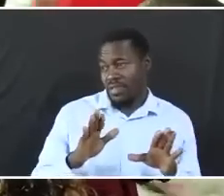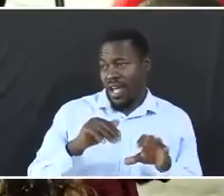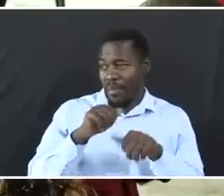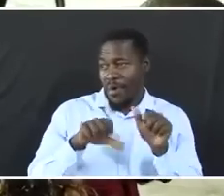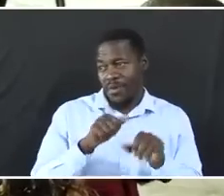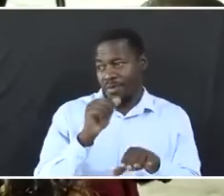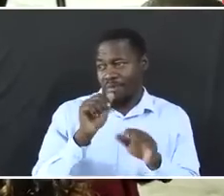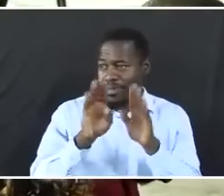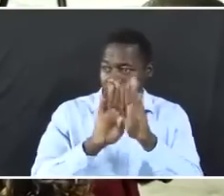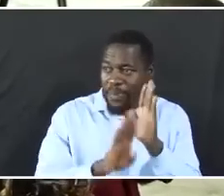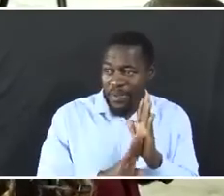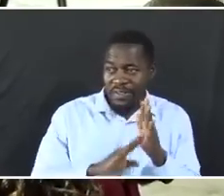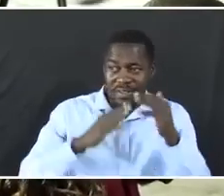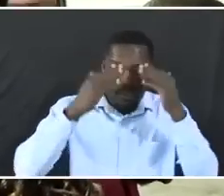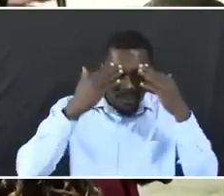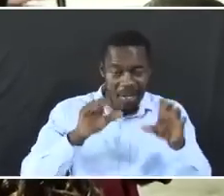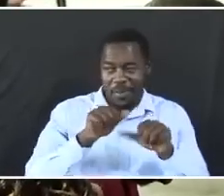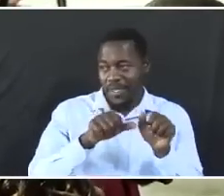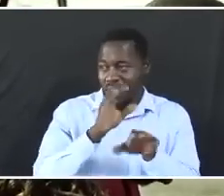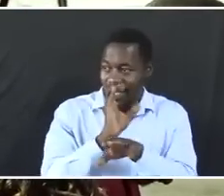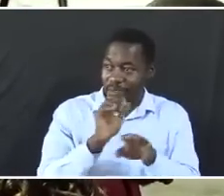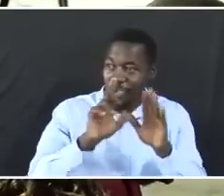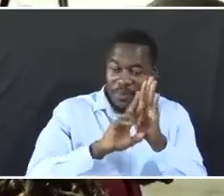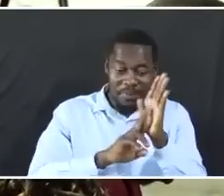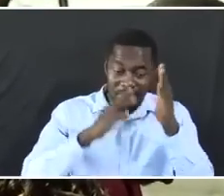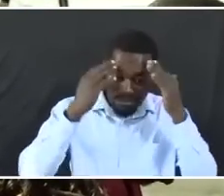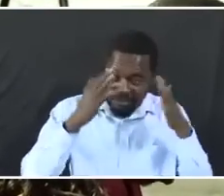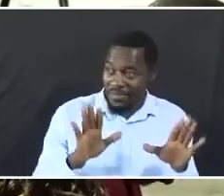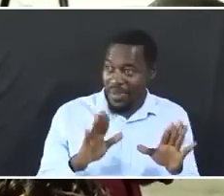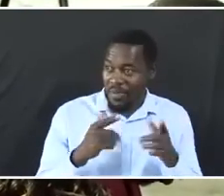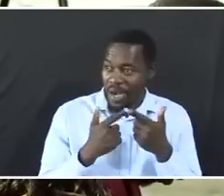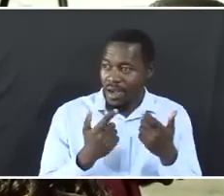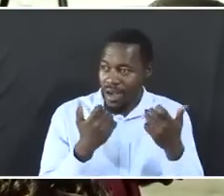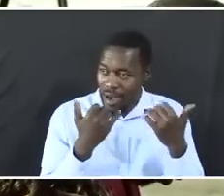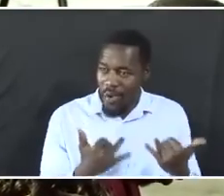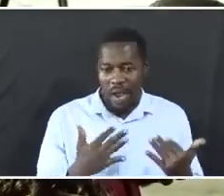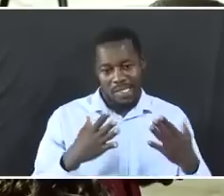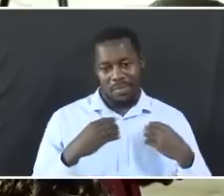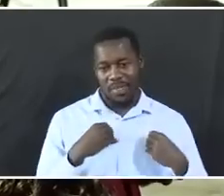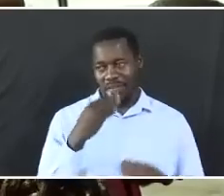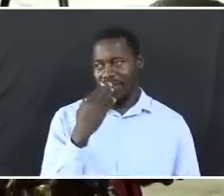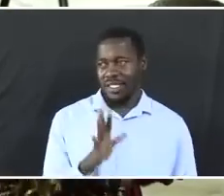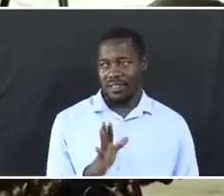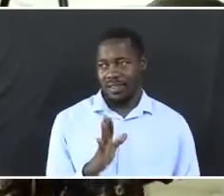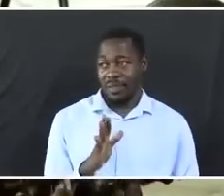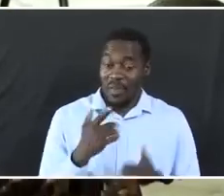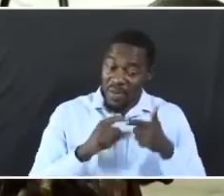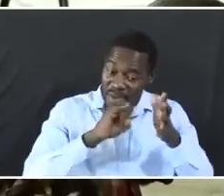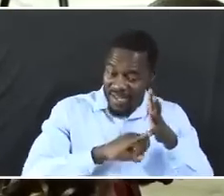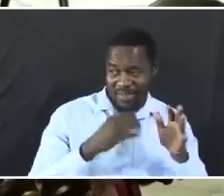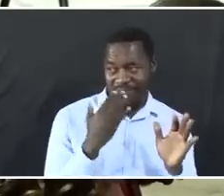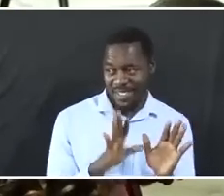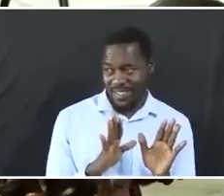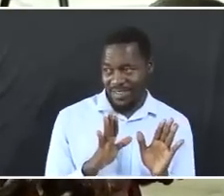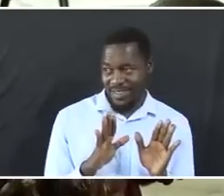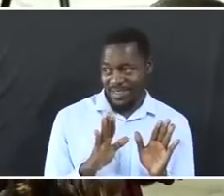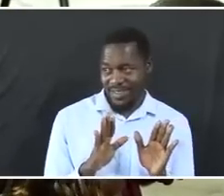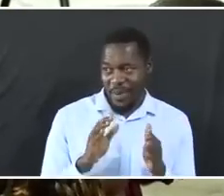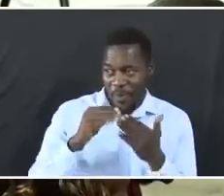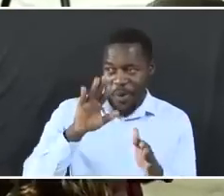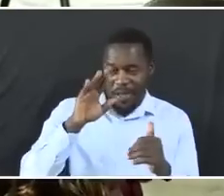of the, you know, saints, that he has now, but he cannot do because of his polygamous state. Thank you.